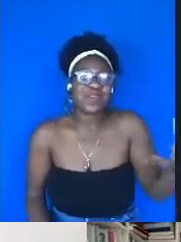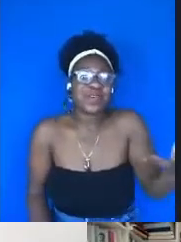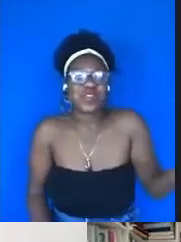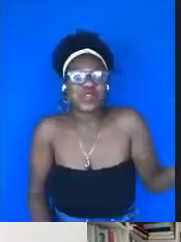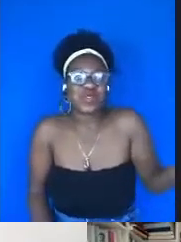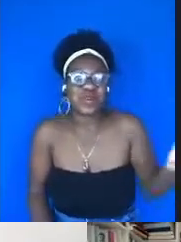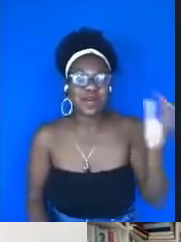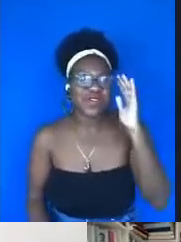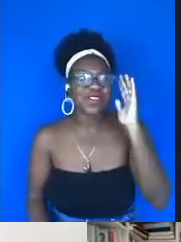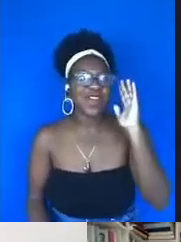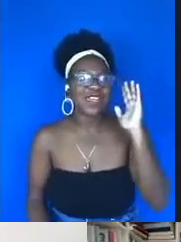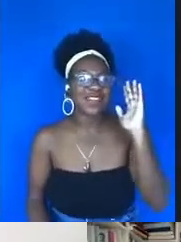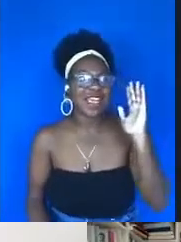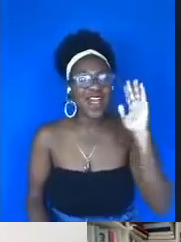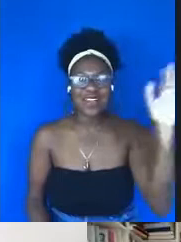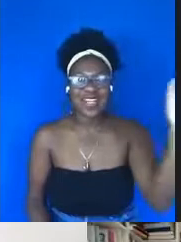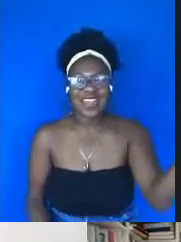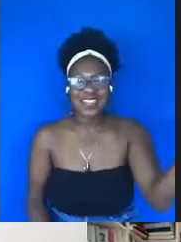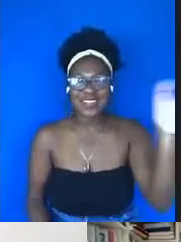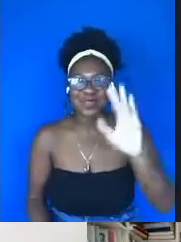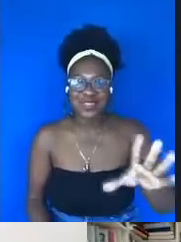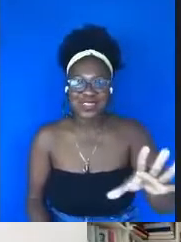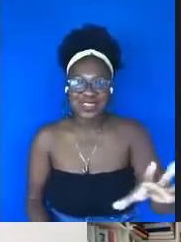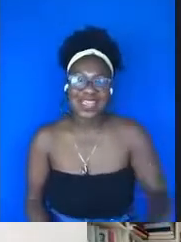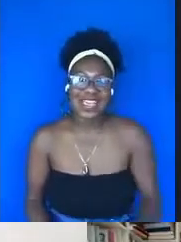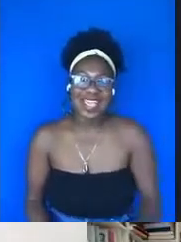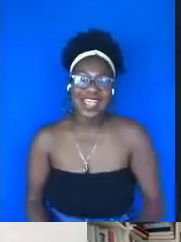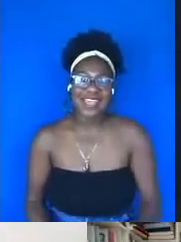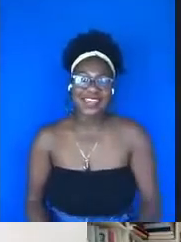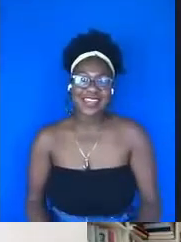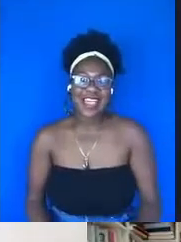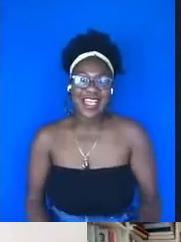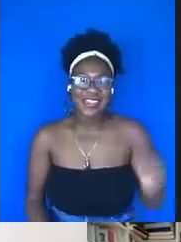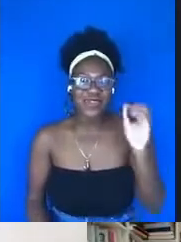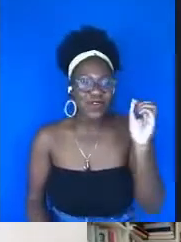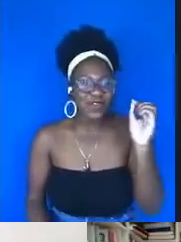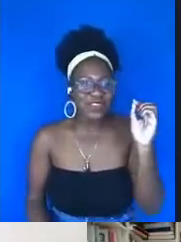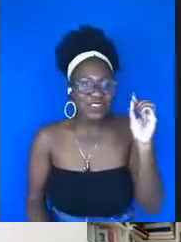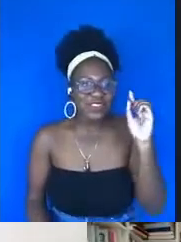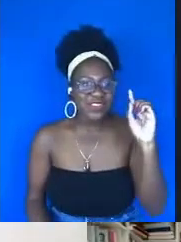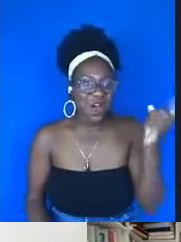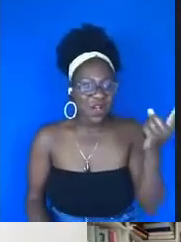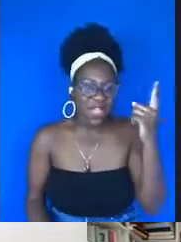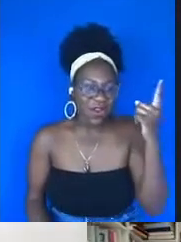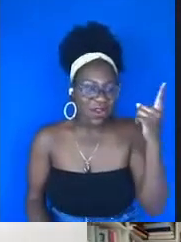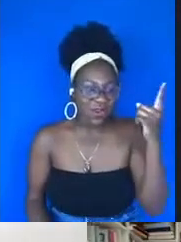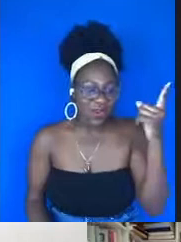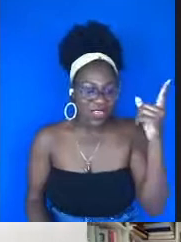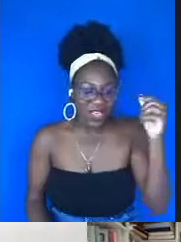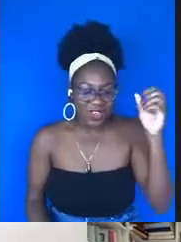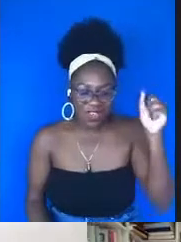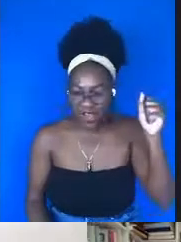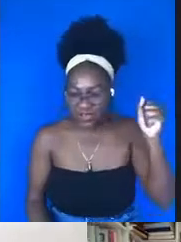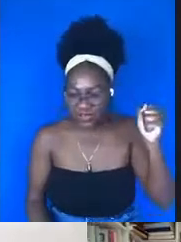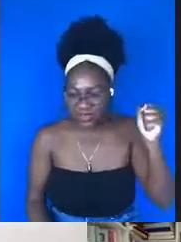anything mystical, my first thought is like, how can I connect this to music? And the first song I heard